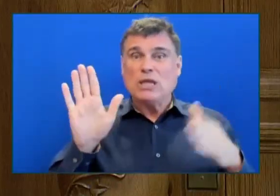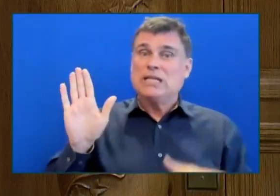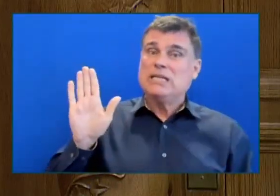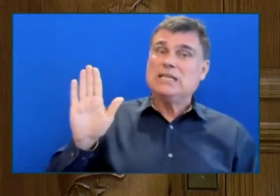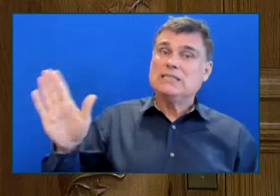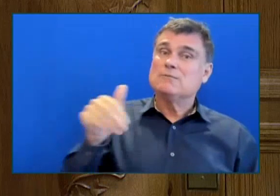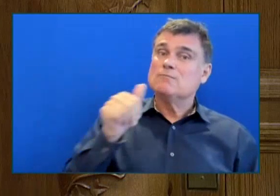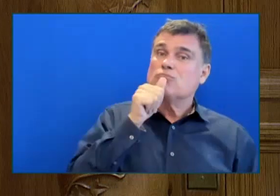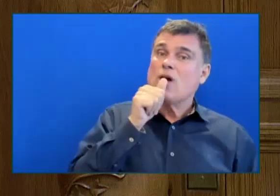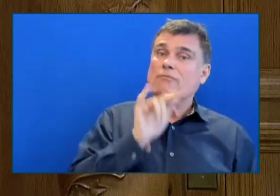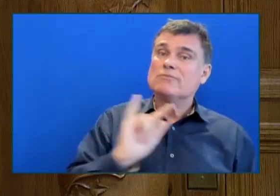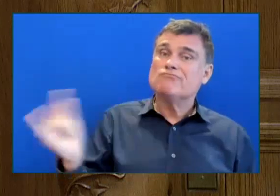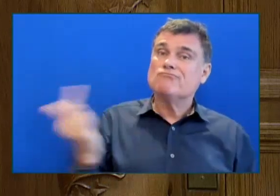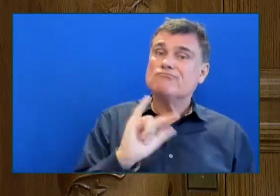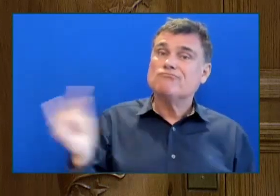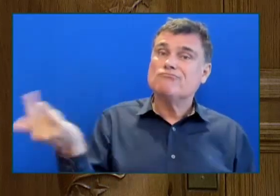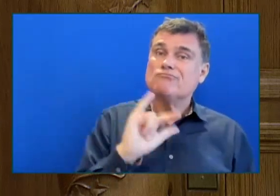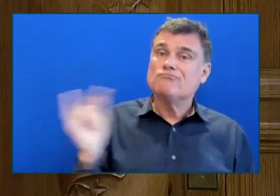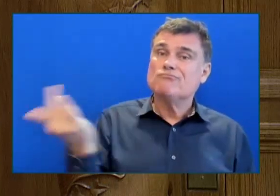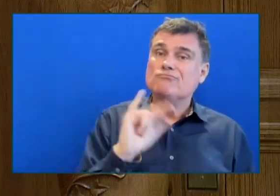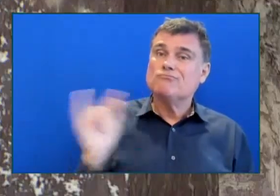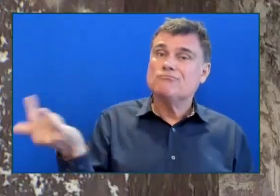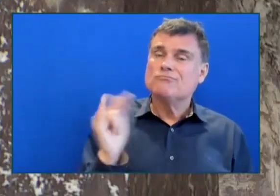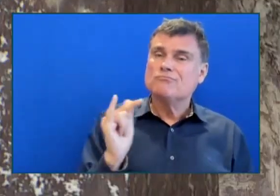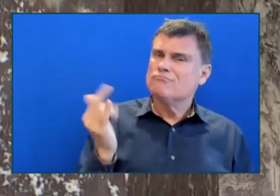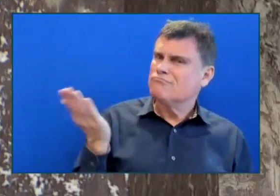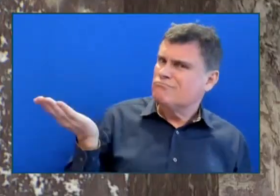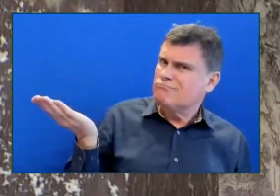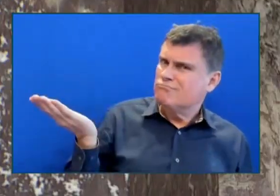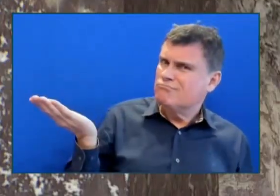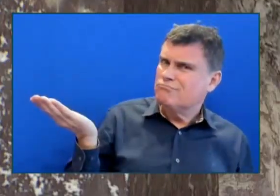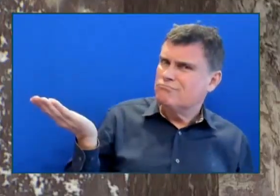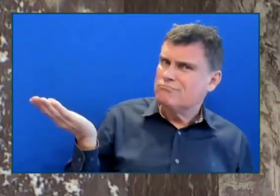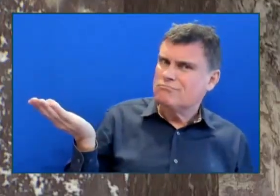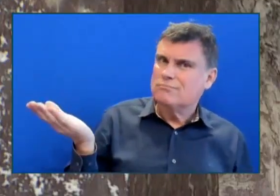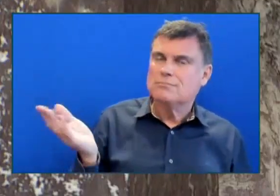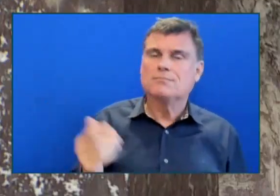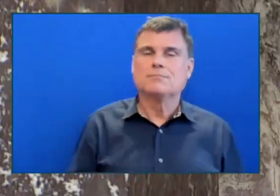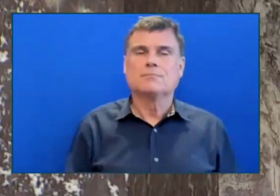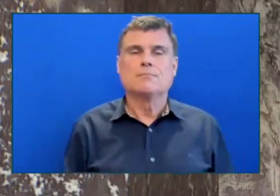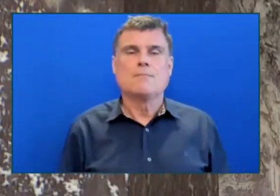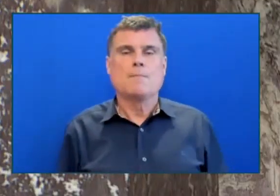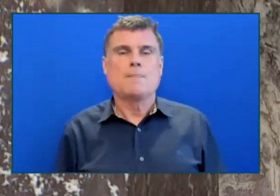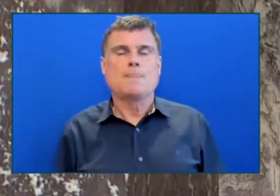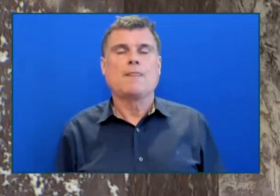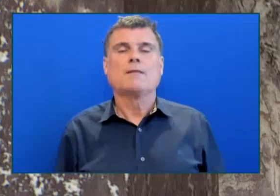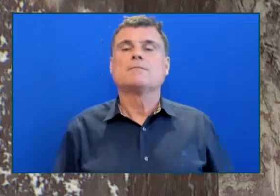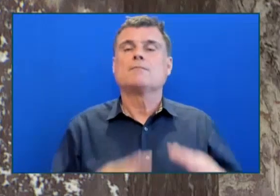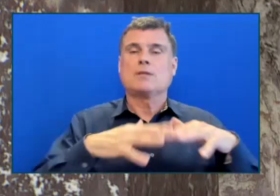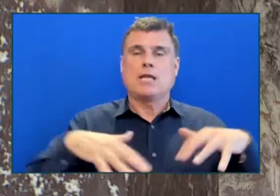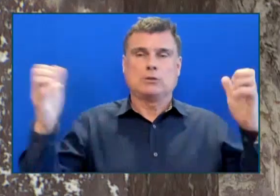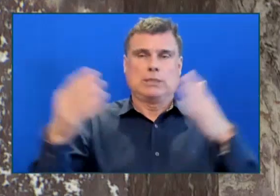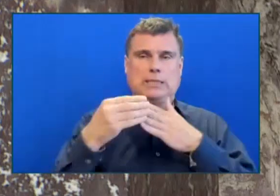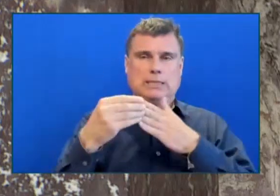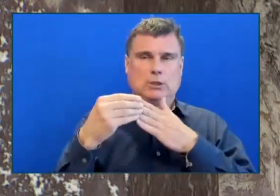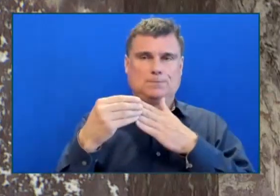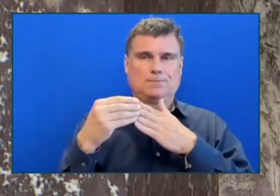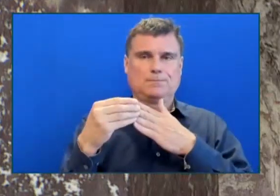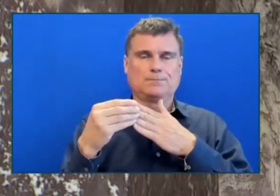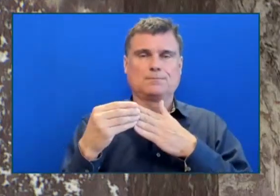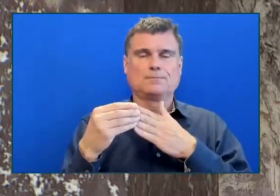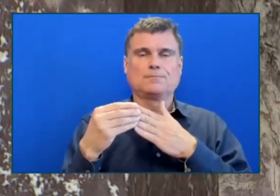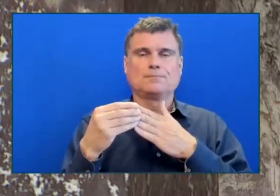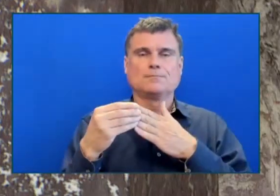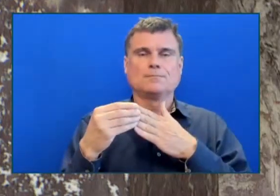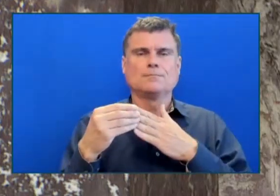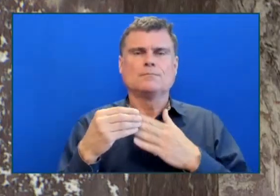Government House Leader. Thank you so much, Honourable Speaker, and certainly the member will know that we take the use of public